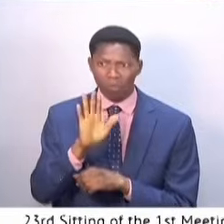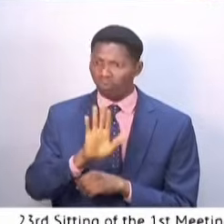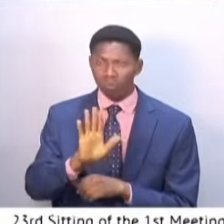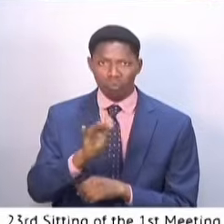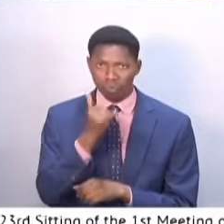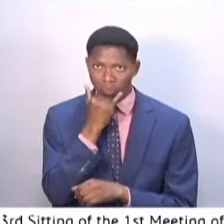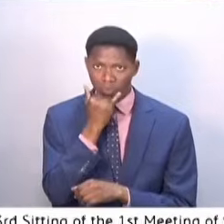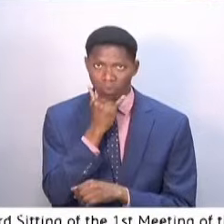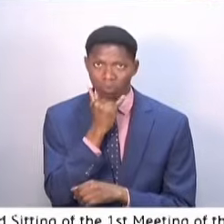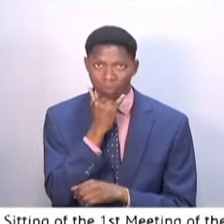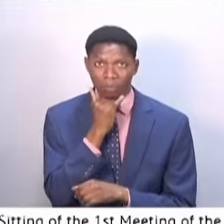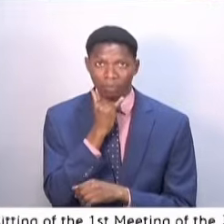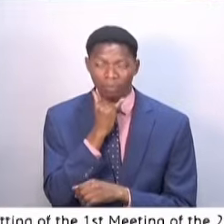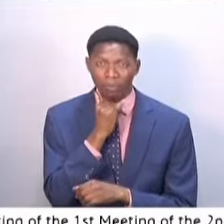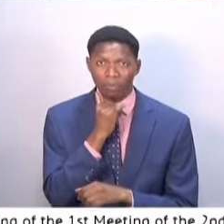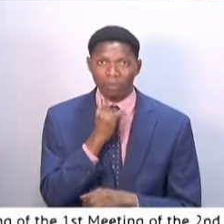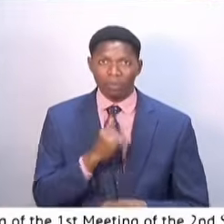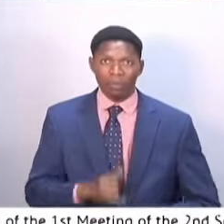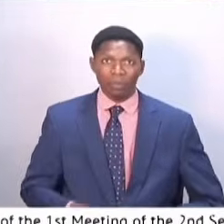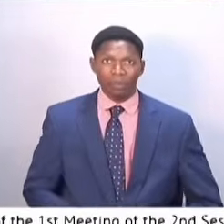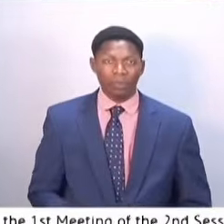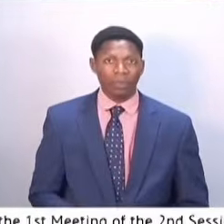wrong.